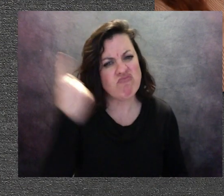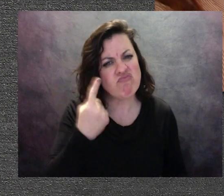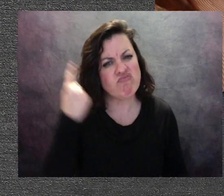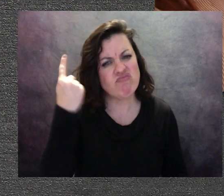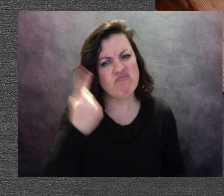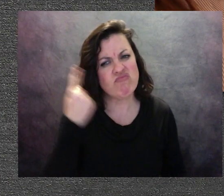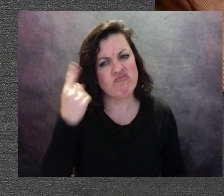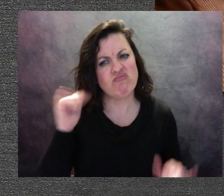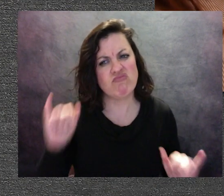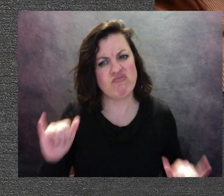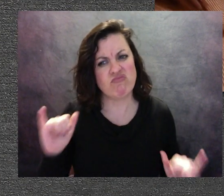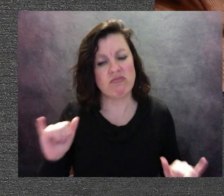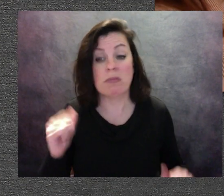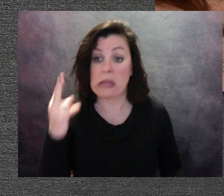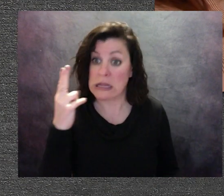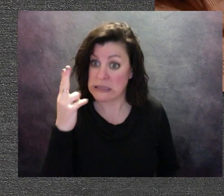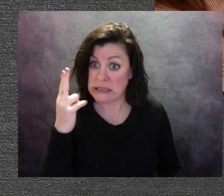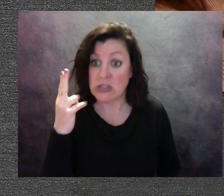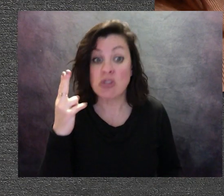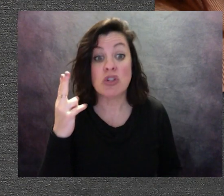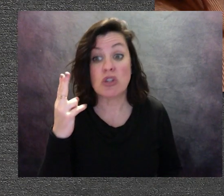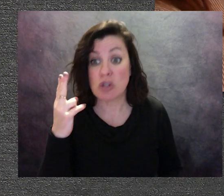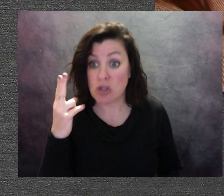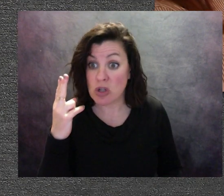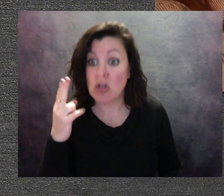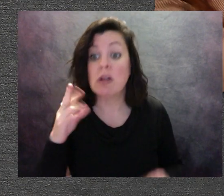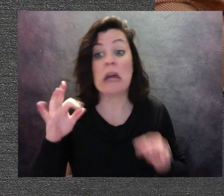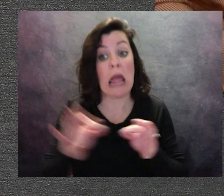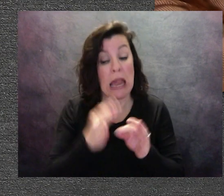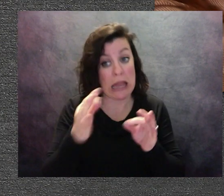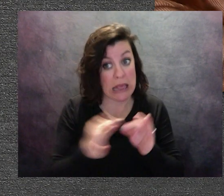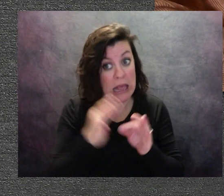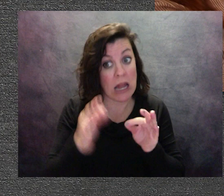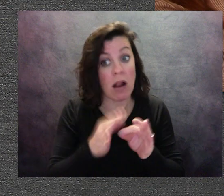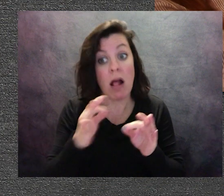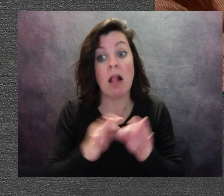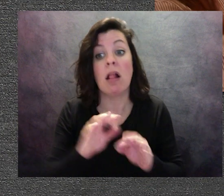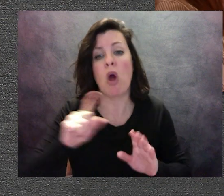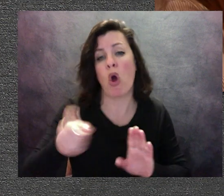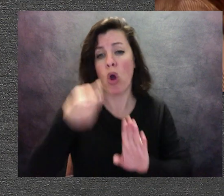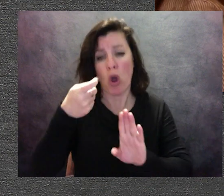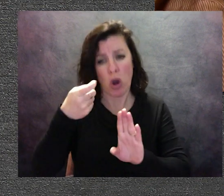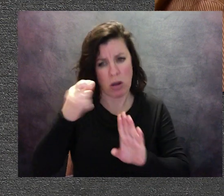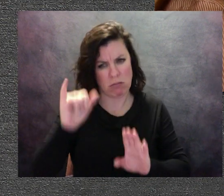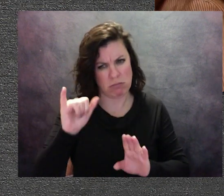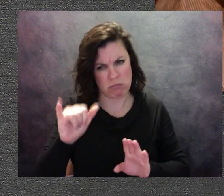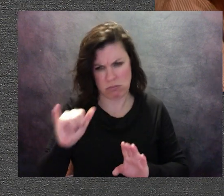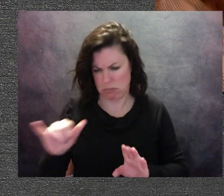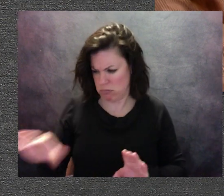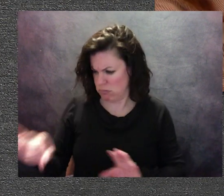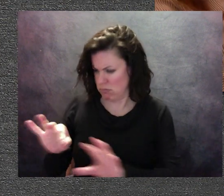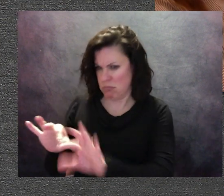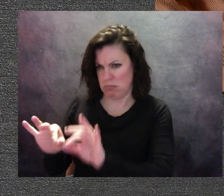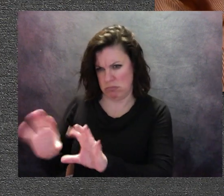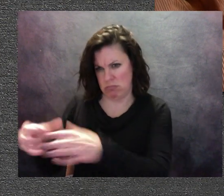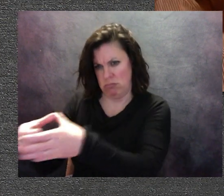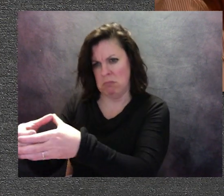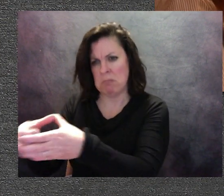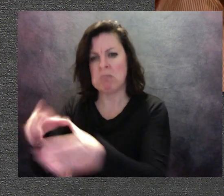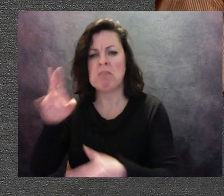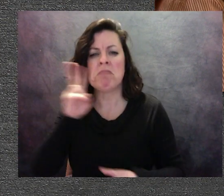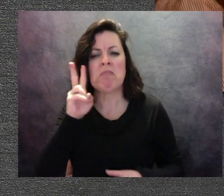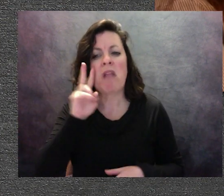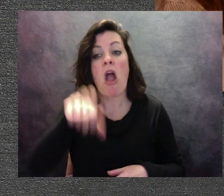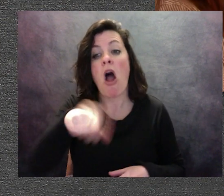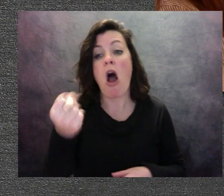He takes the scissors, needles, and hooks and looks around for other things to pick up. He tries a